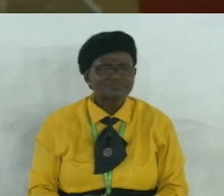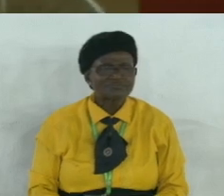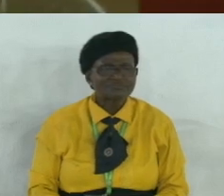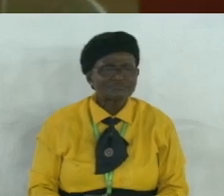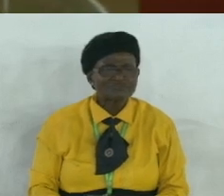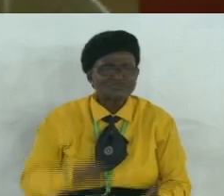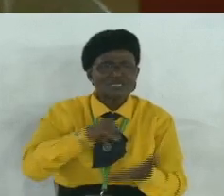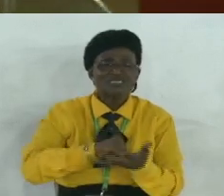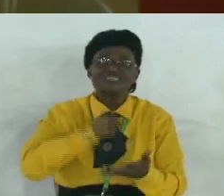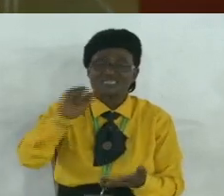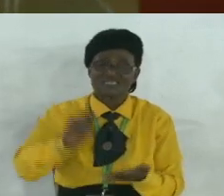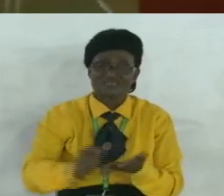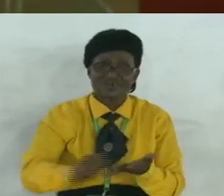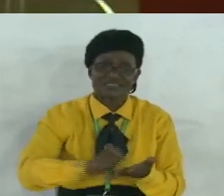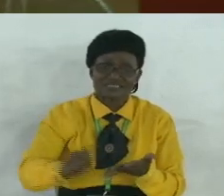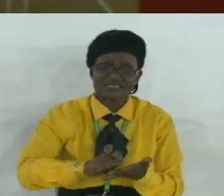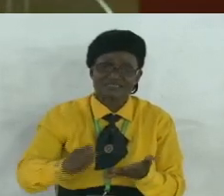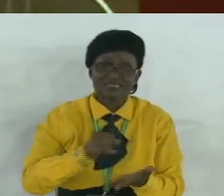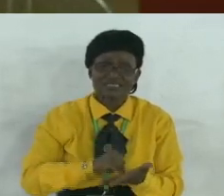It is written,